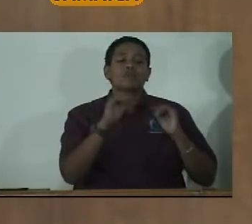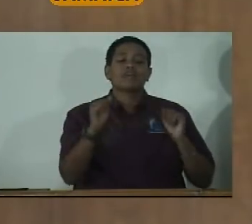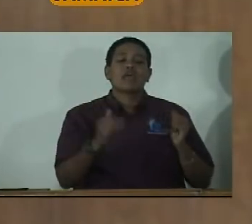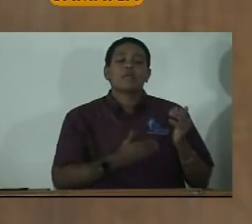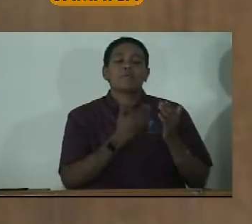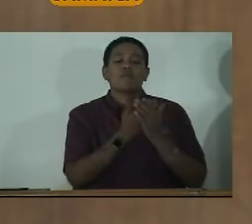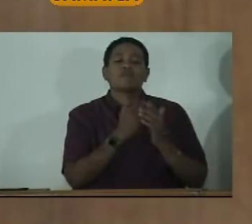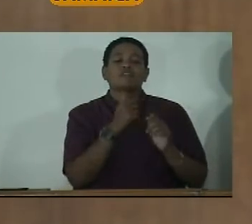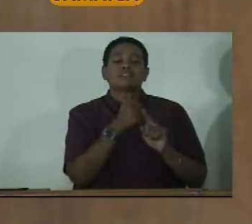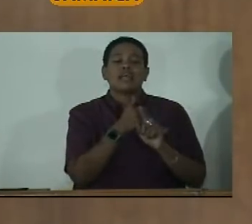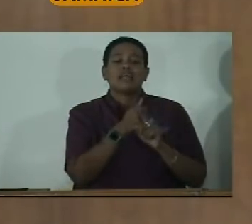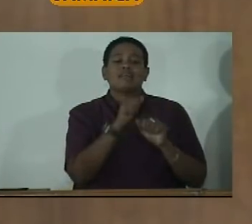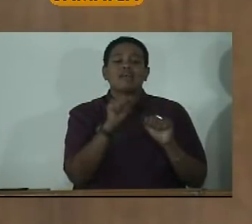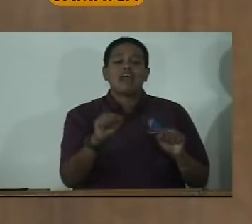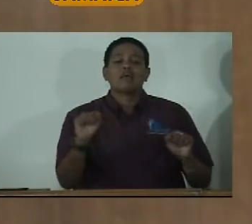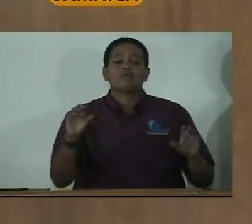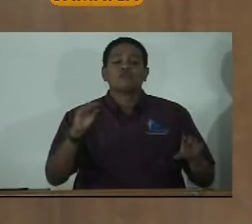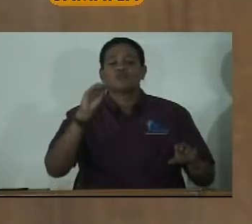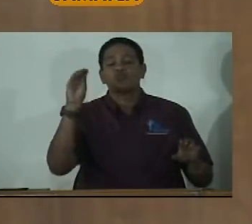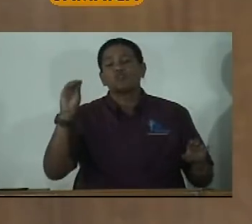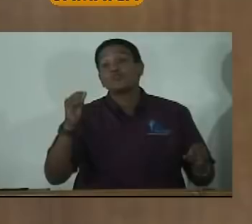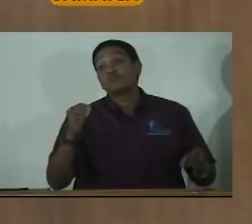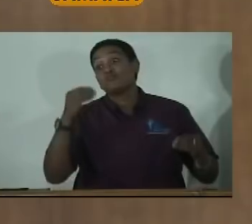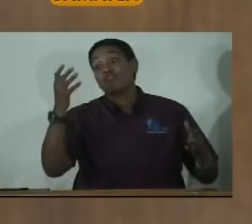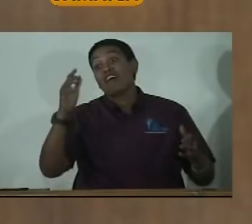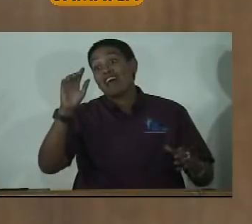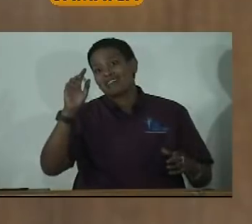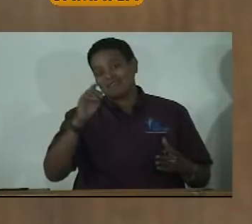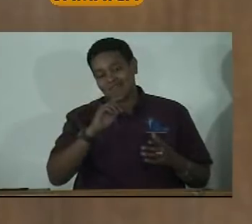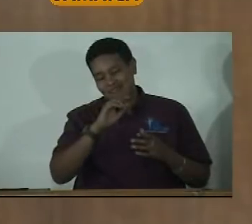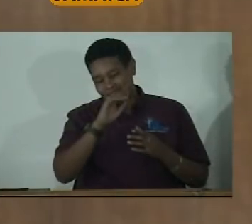able to provide X% of CARICOM's demand.